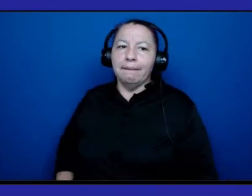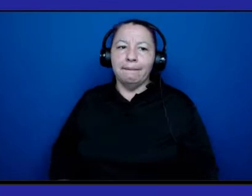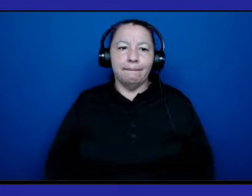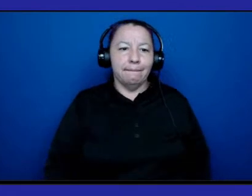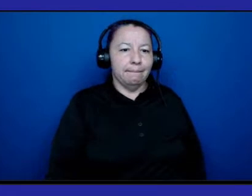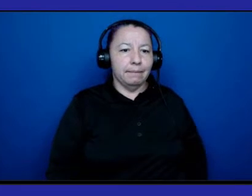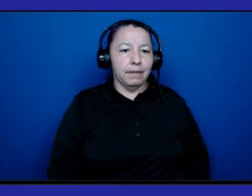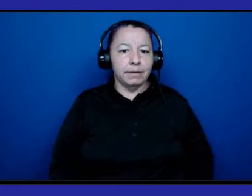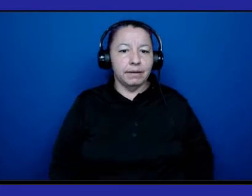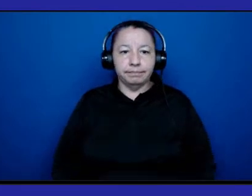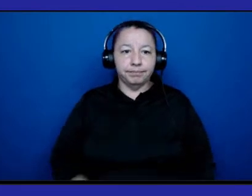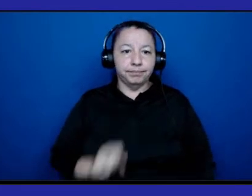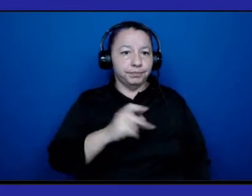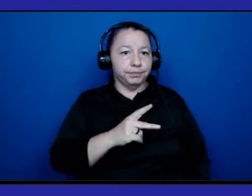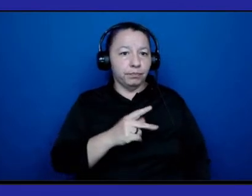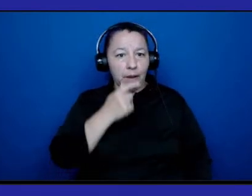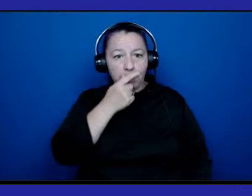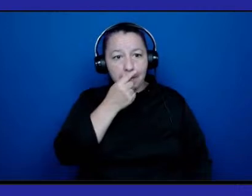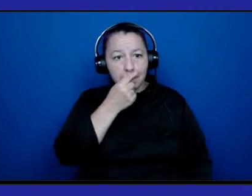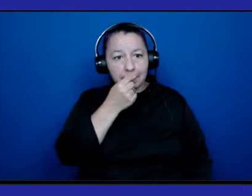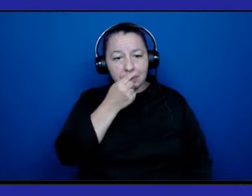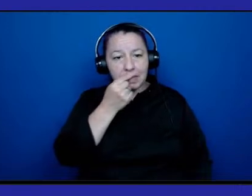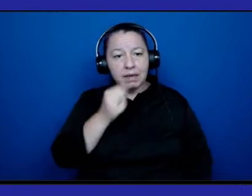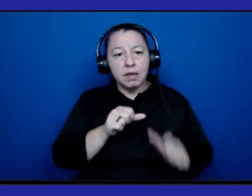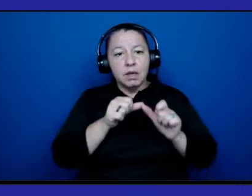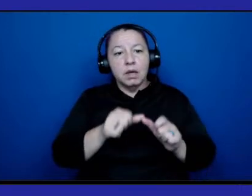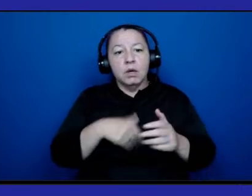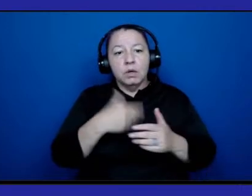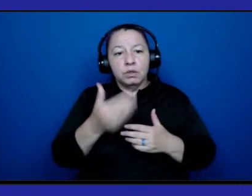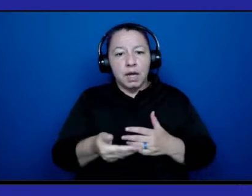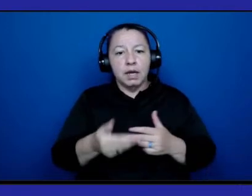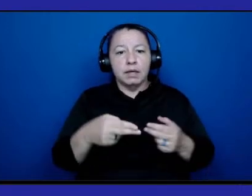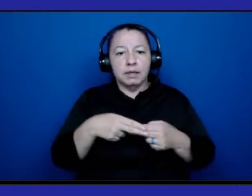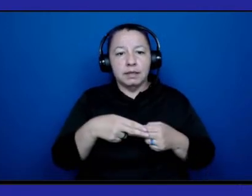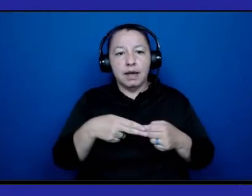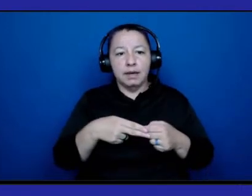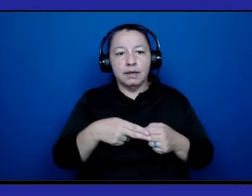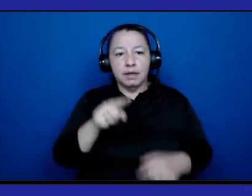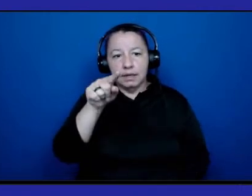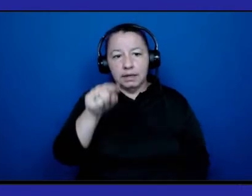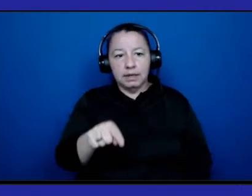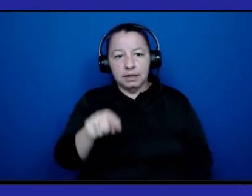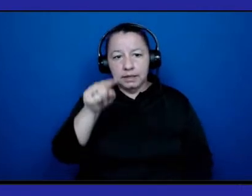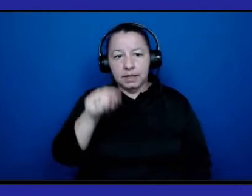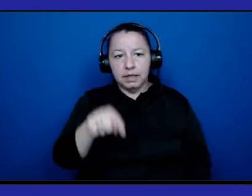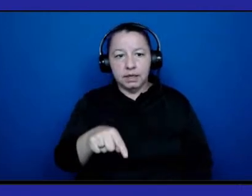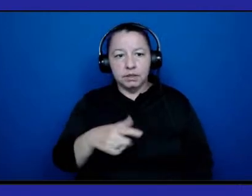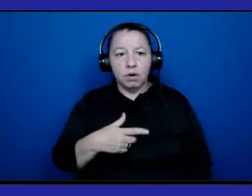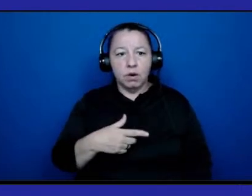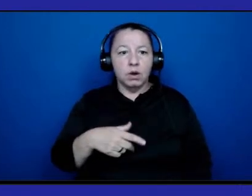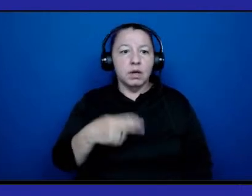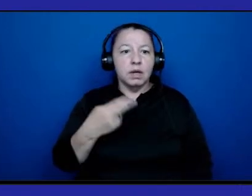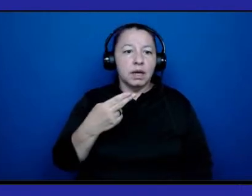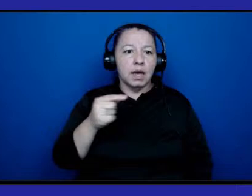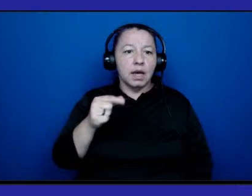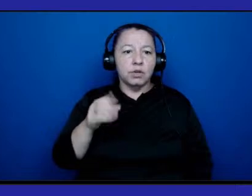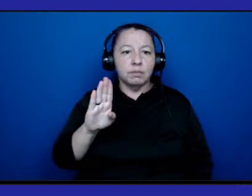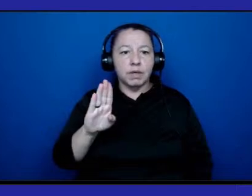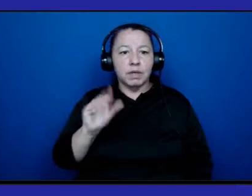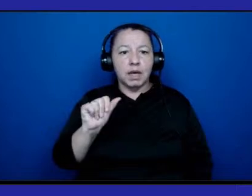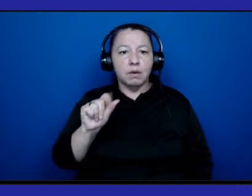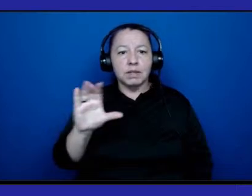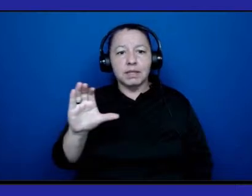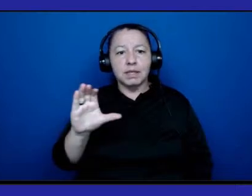Okay, so going on to the next slide. So these are the steady ones. Hemoglobin A1C control,